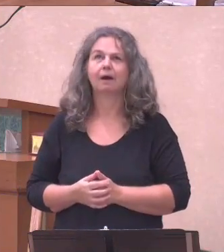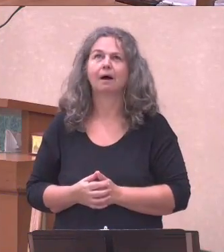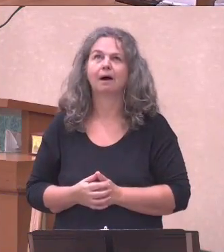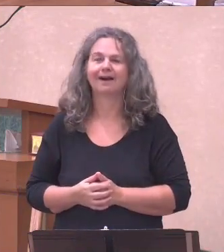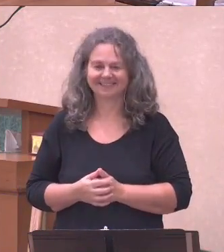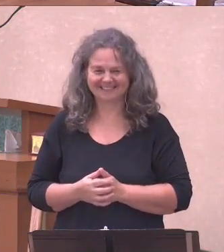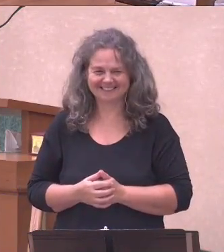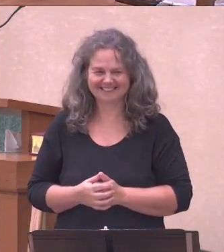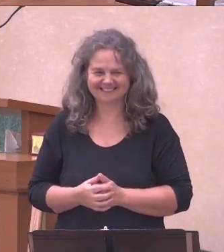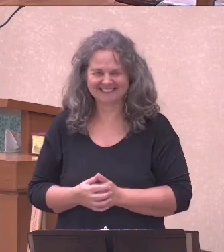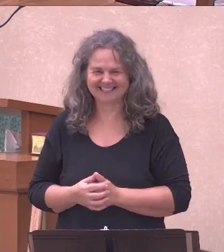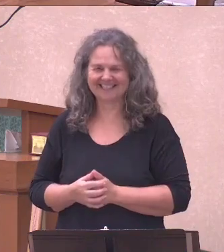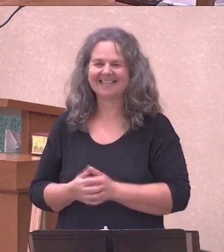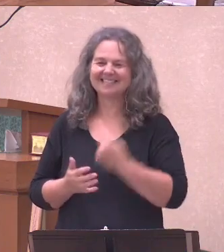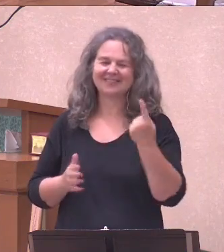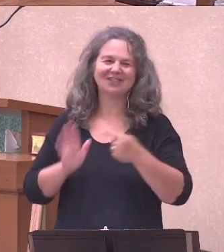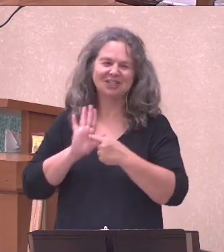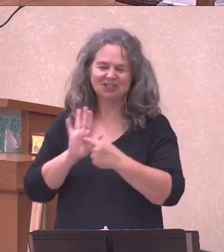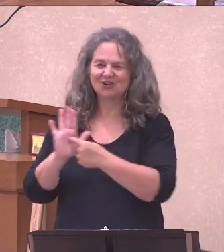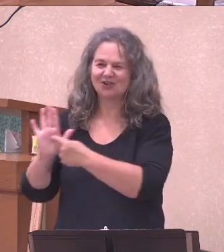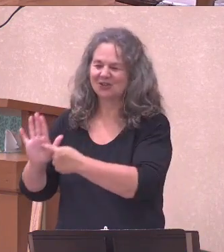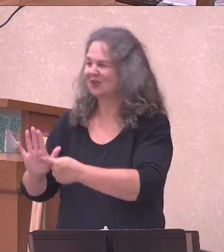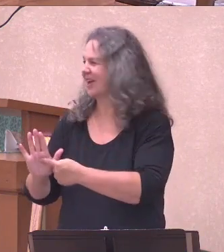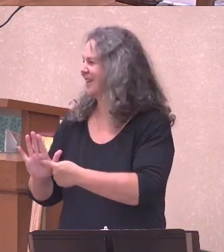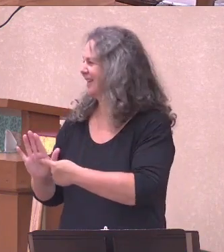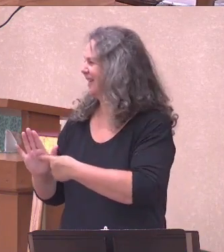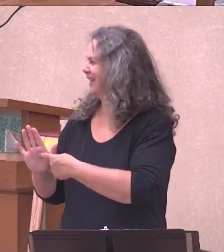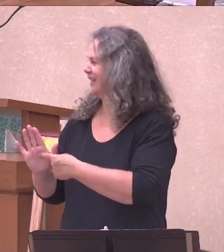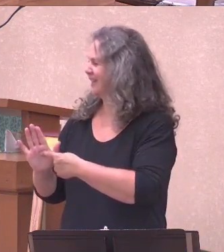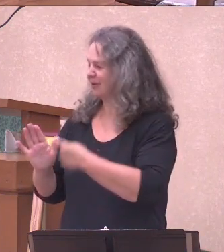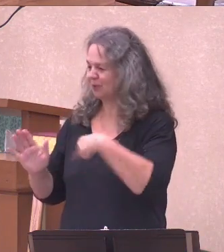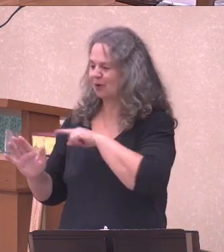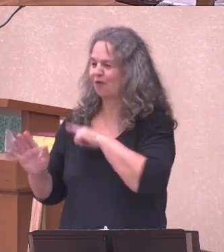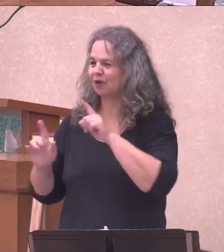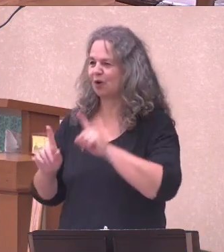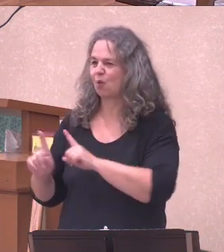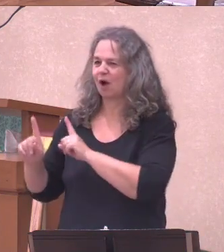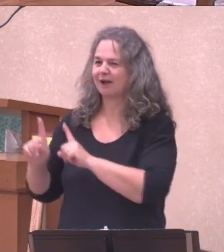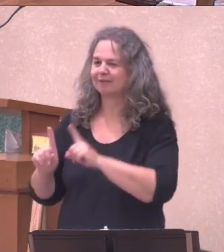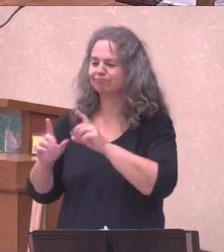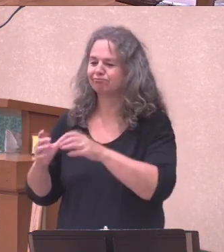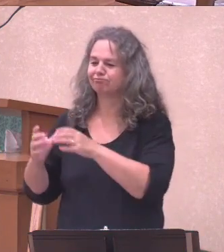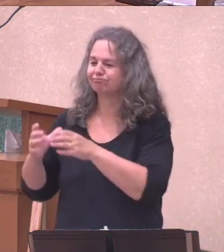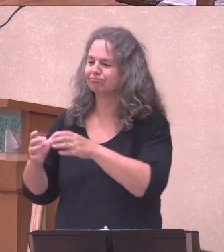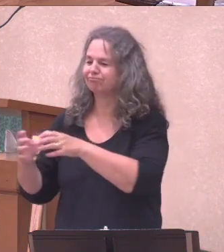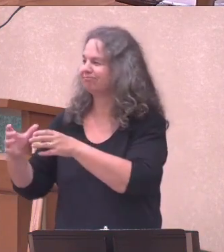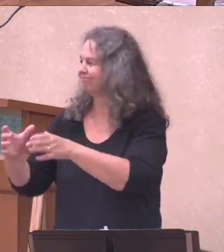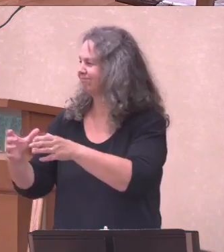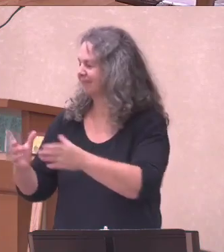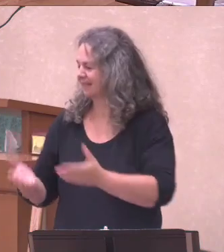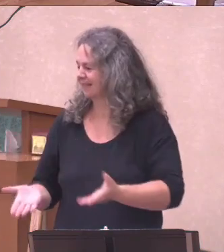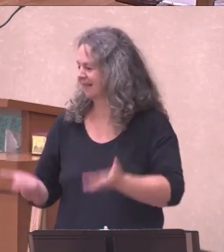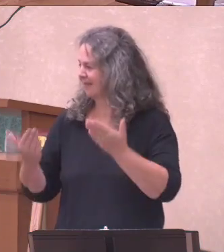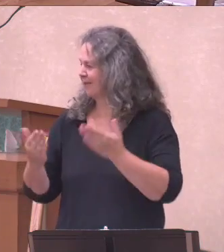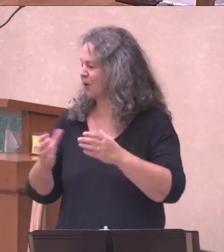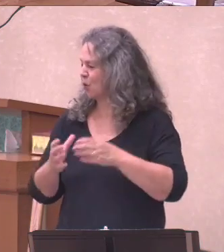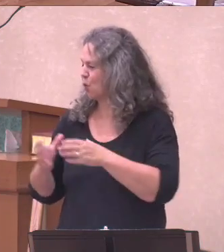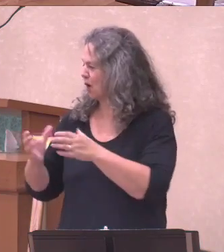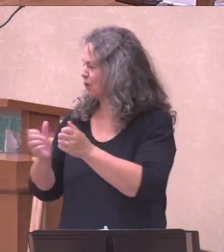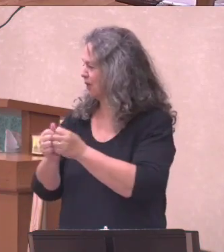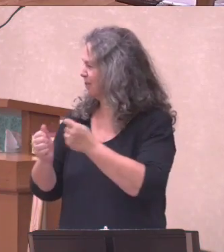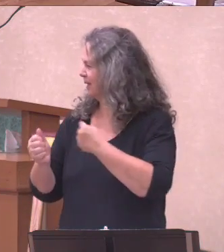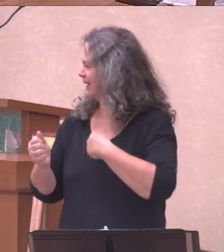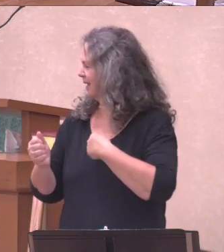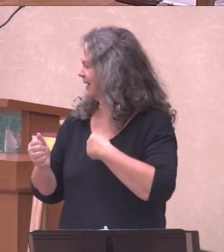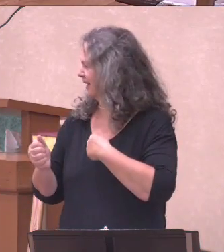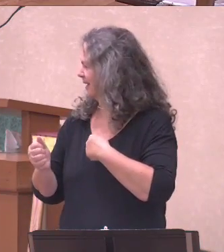nice to have somebody sort of show you around. So I wonder if you guys would take a little walk with me. Just short little, I'll invite you to stand up and take a little walk with me